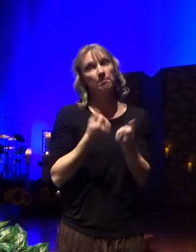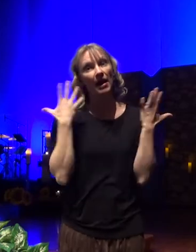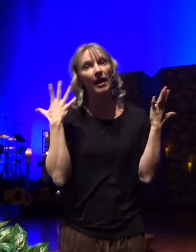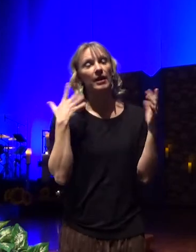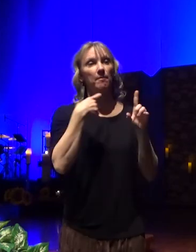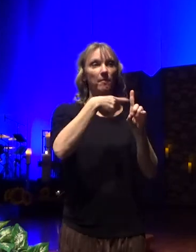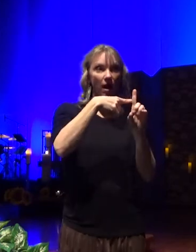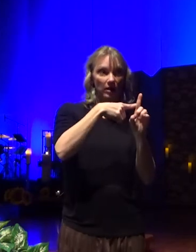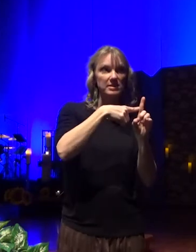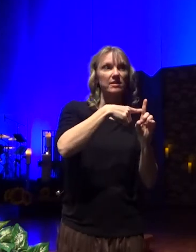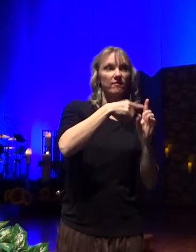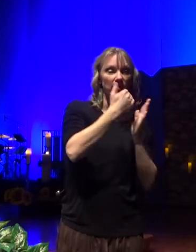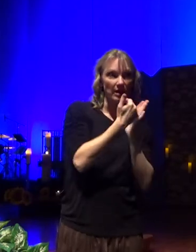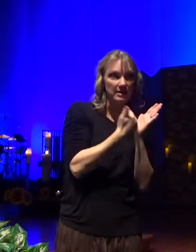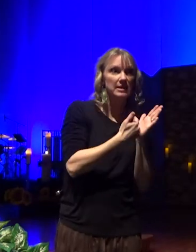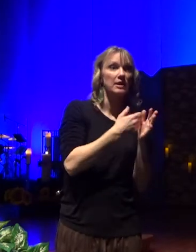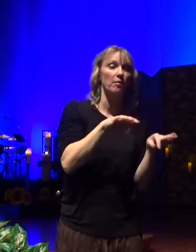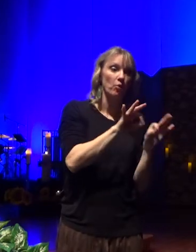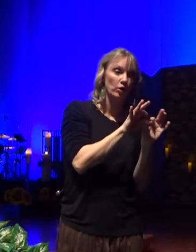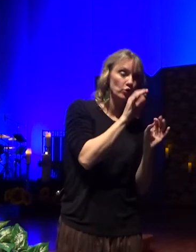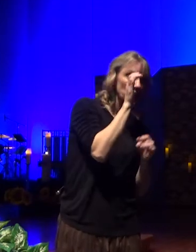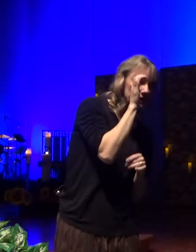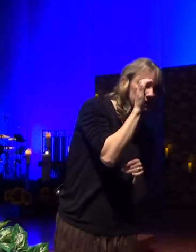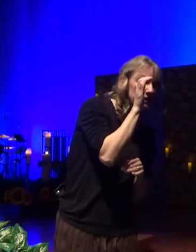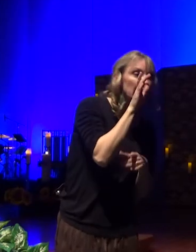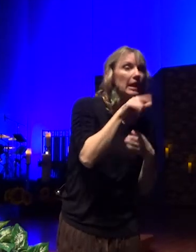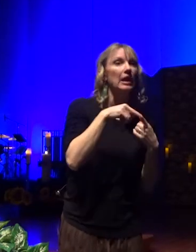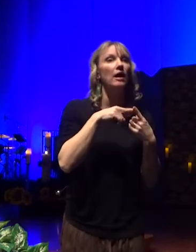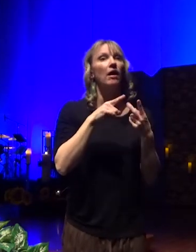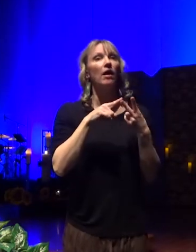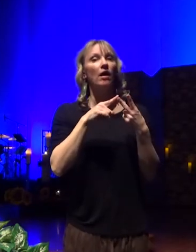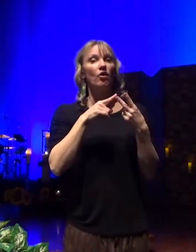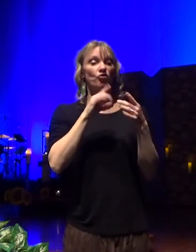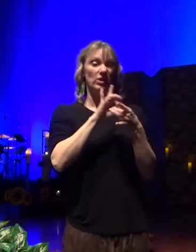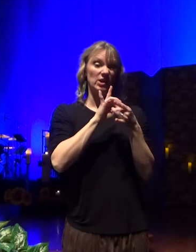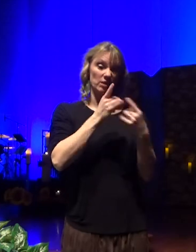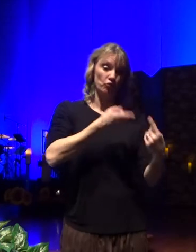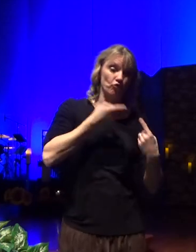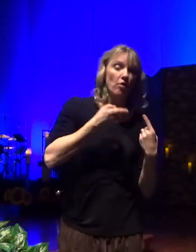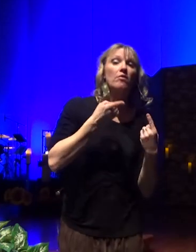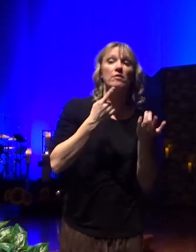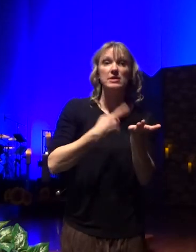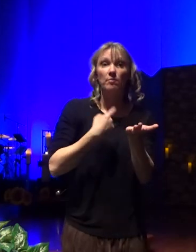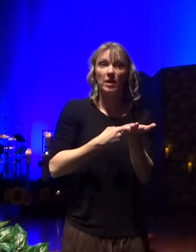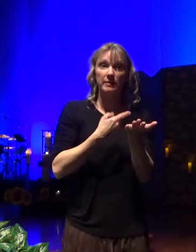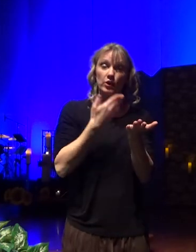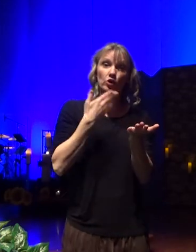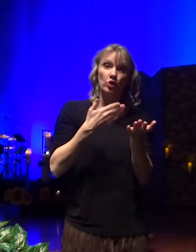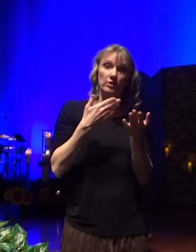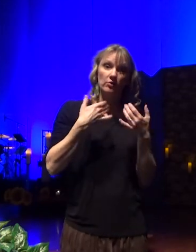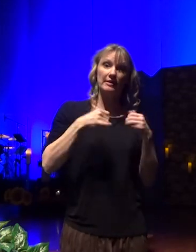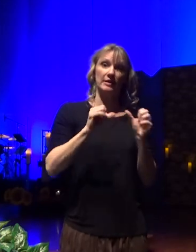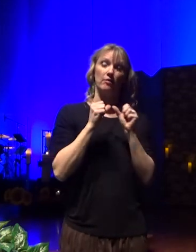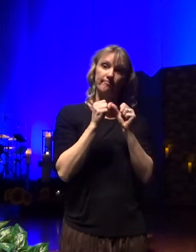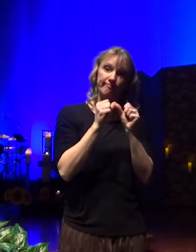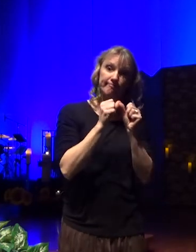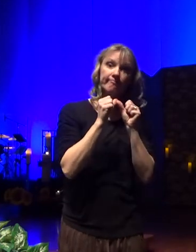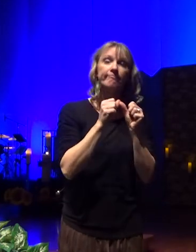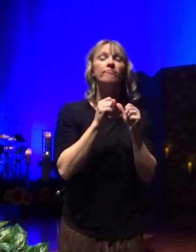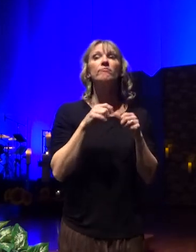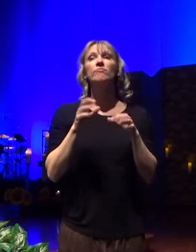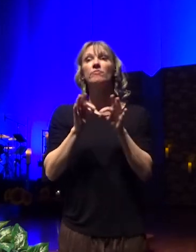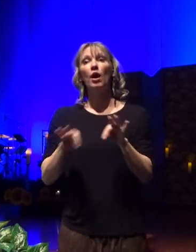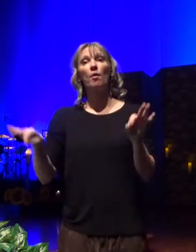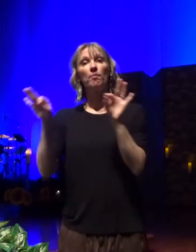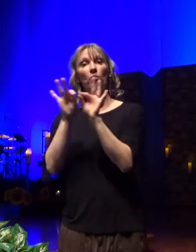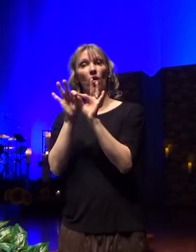lessons, the importance of listening, how even when things are a struggle in a relationship, it can pay off sometimes to stick with it,